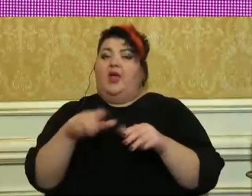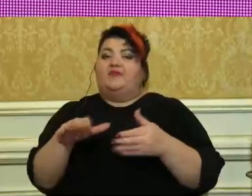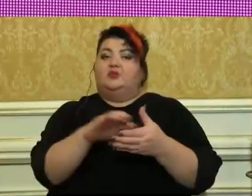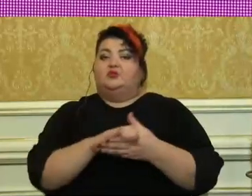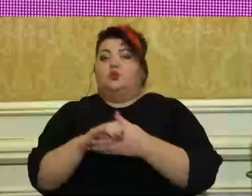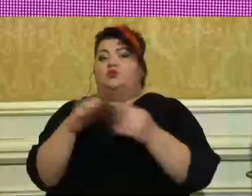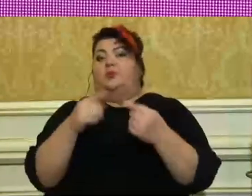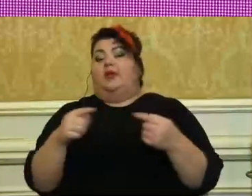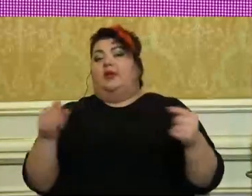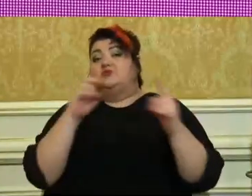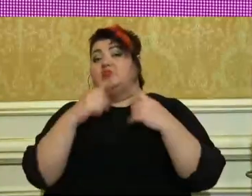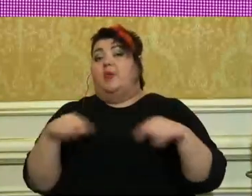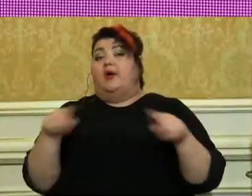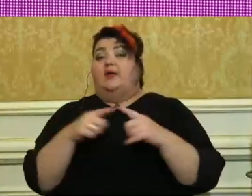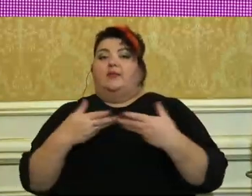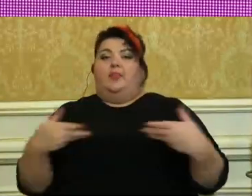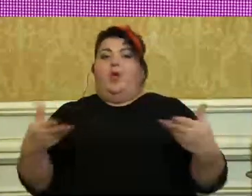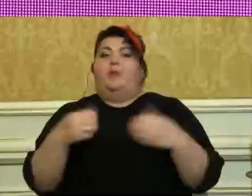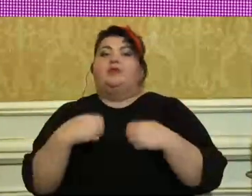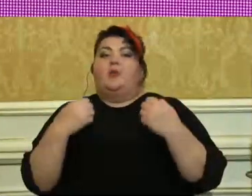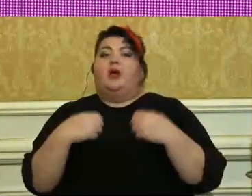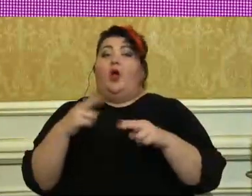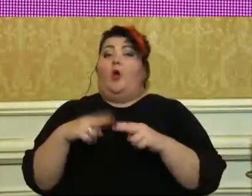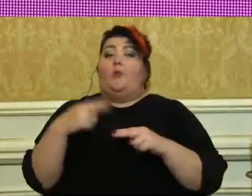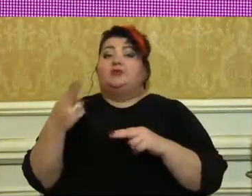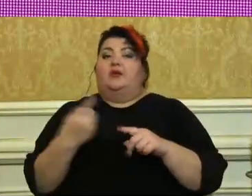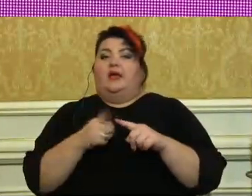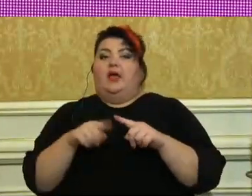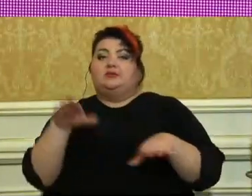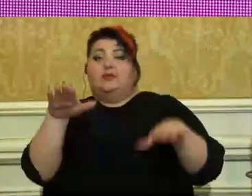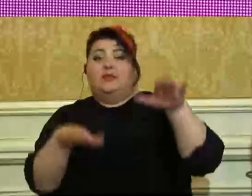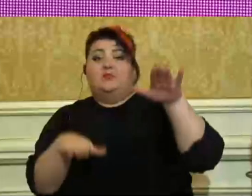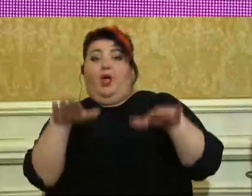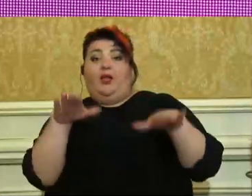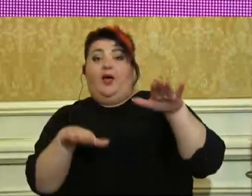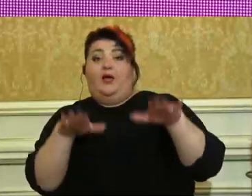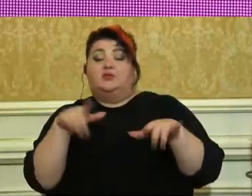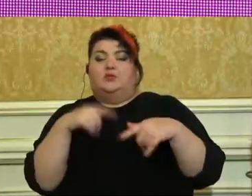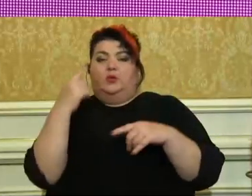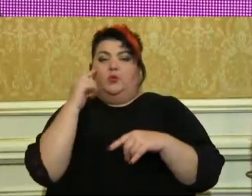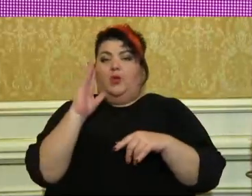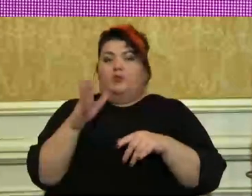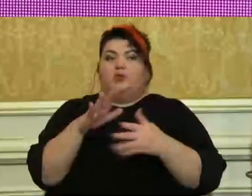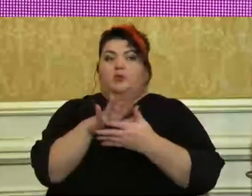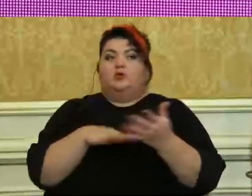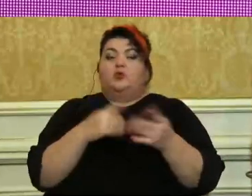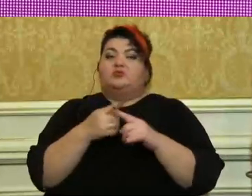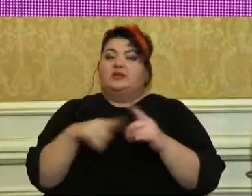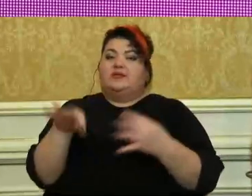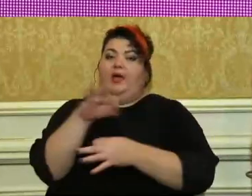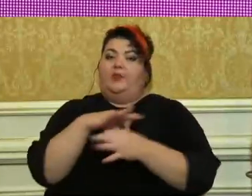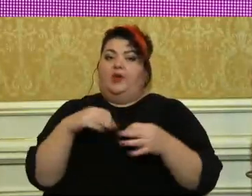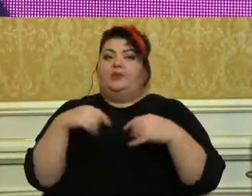compensated and make sure that these projects could continue. We are working very closely also with Ukraine, of